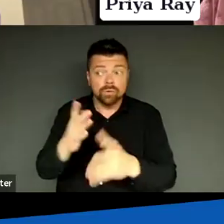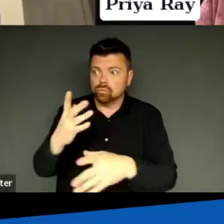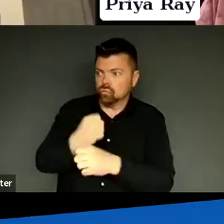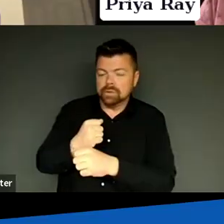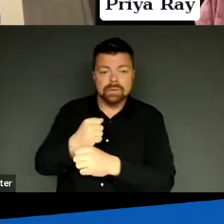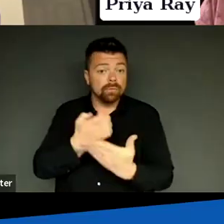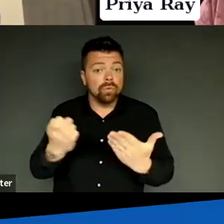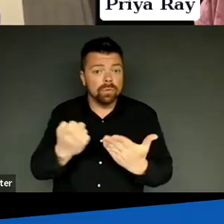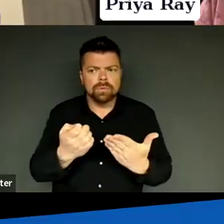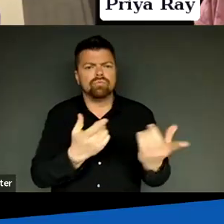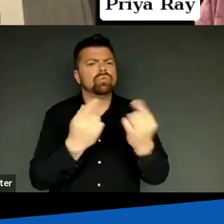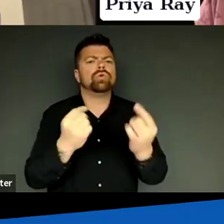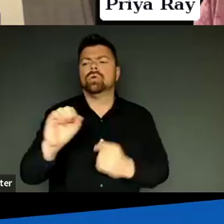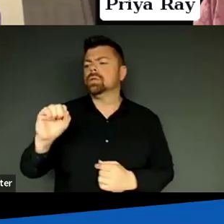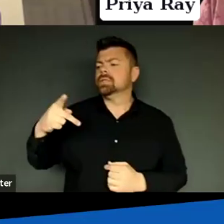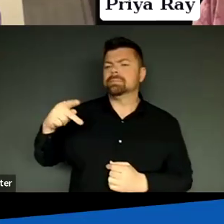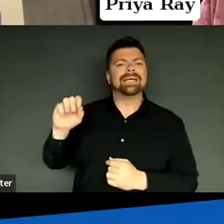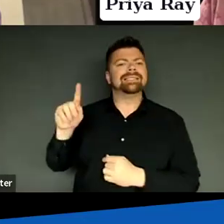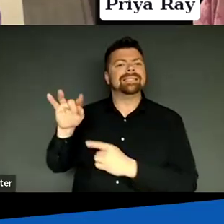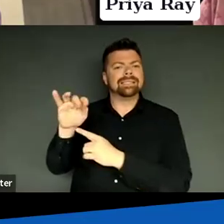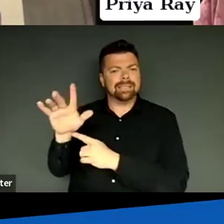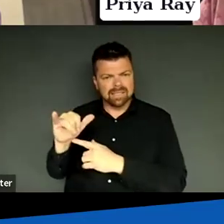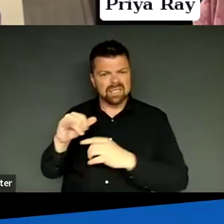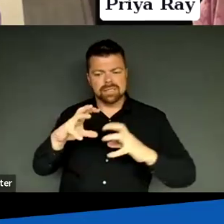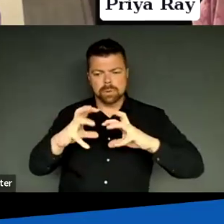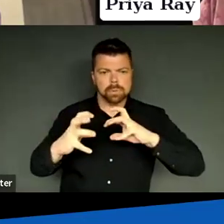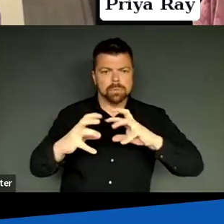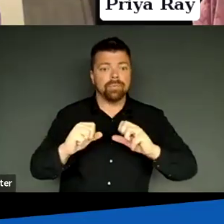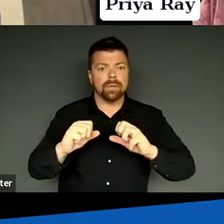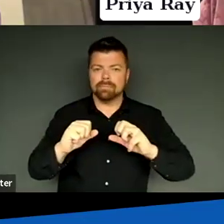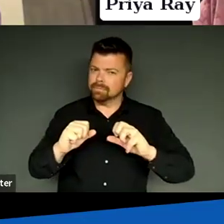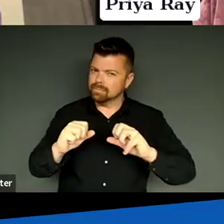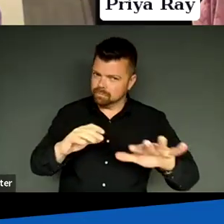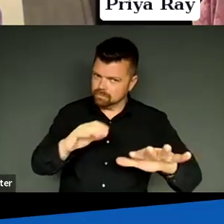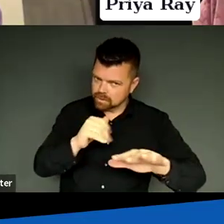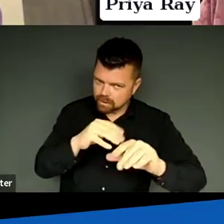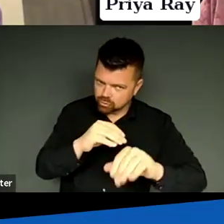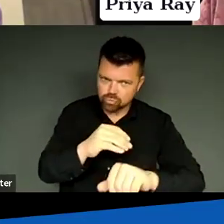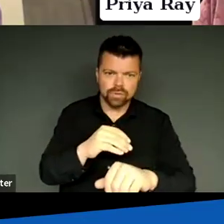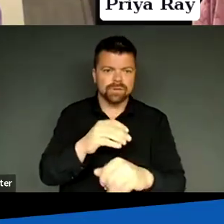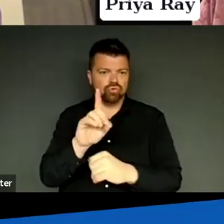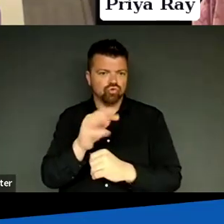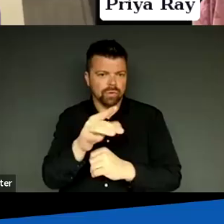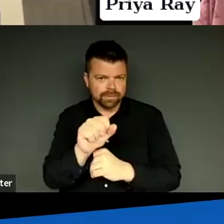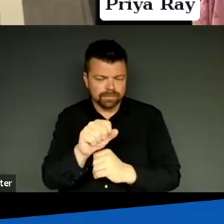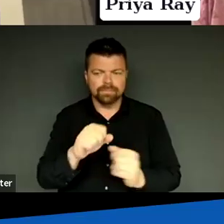Anything you can do for spasticity without including drugs.